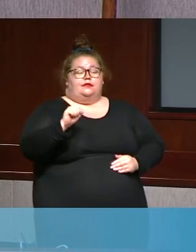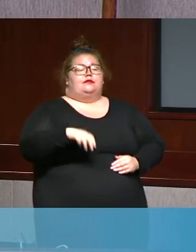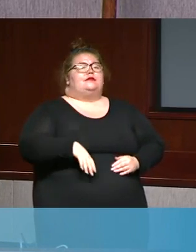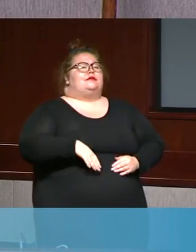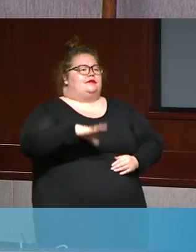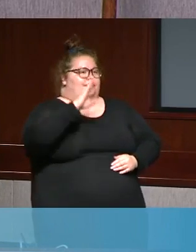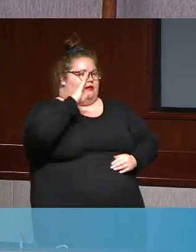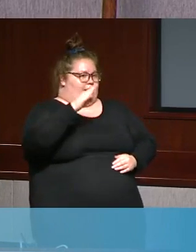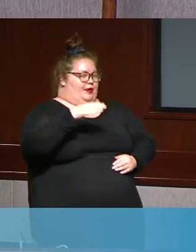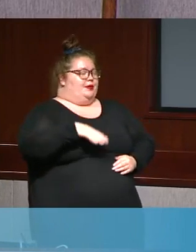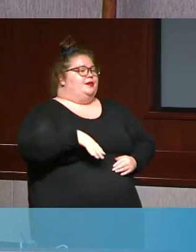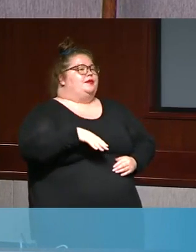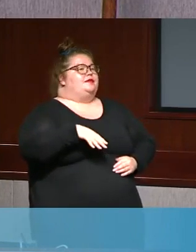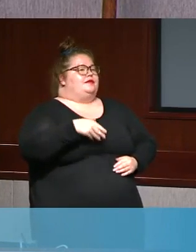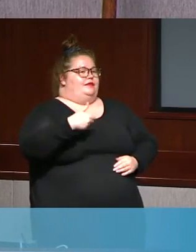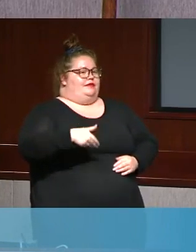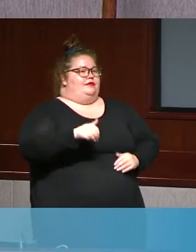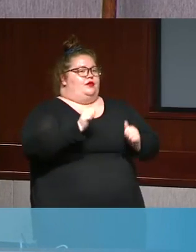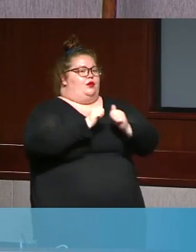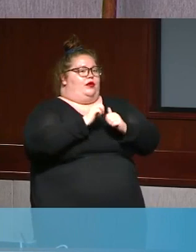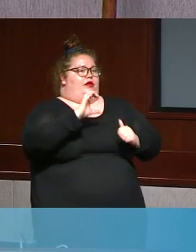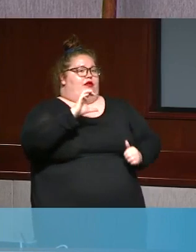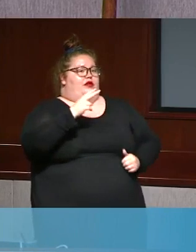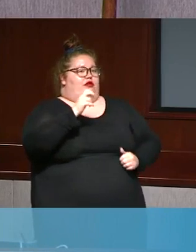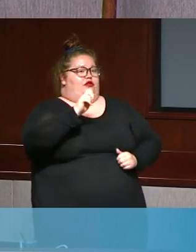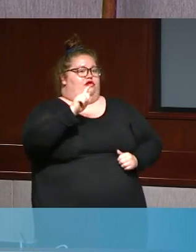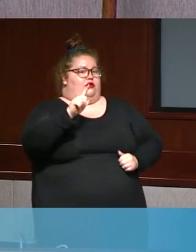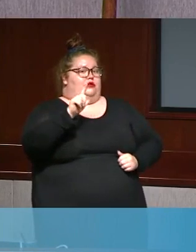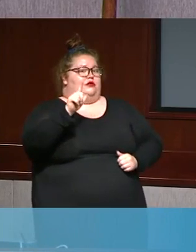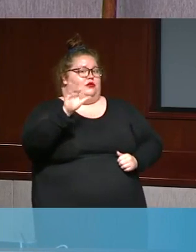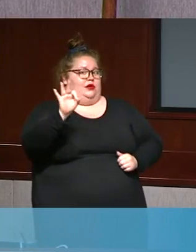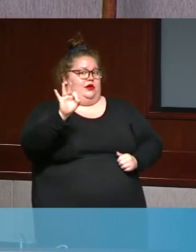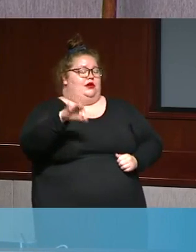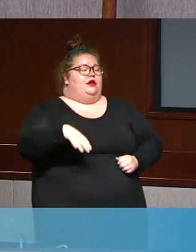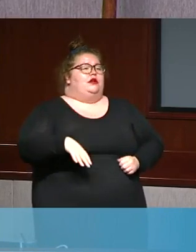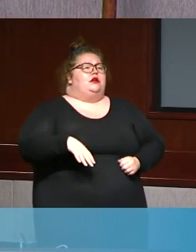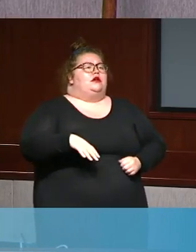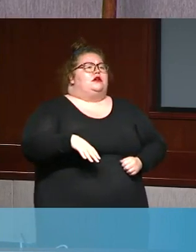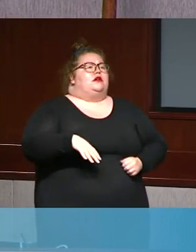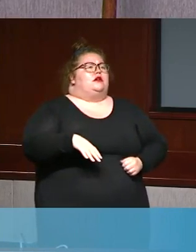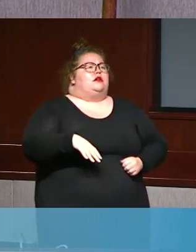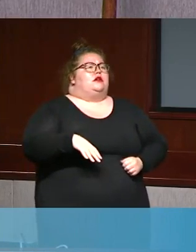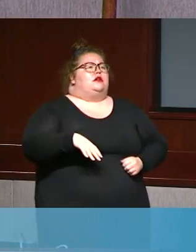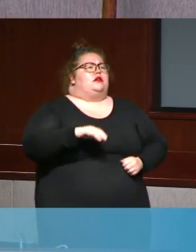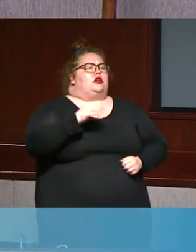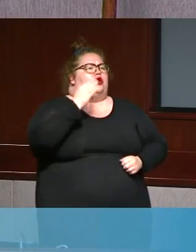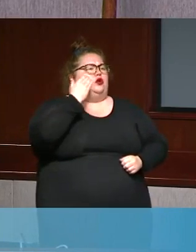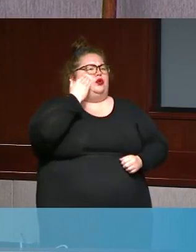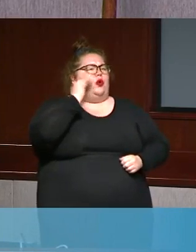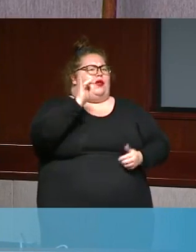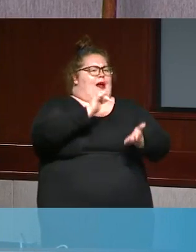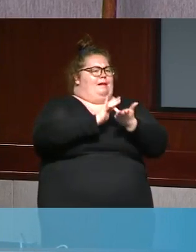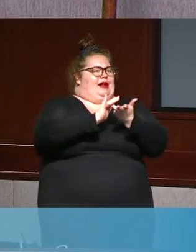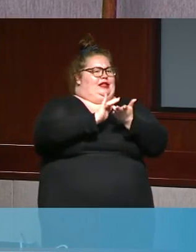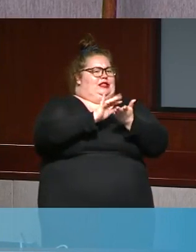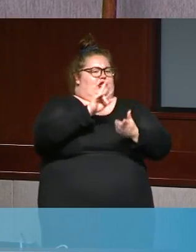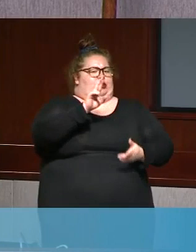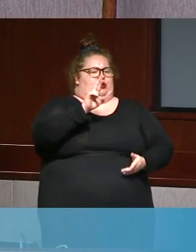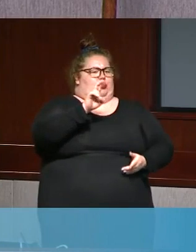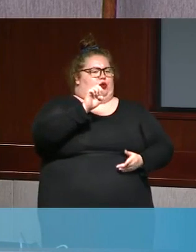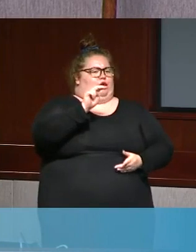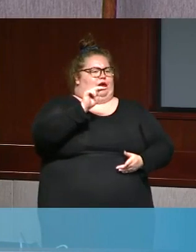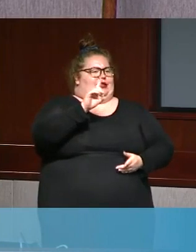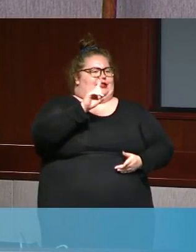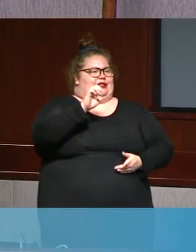Hi, this is Tyra Majors with Channel 29. My question is about the remdesivir shortage. The U.S. government supply is supposed